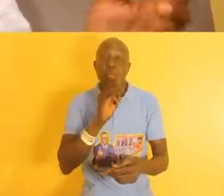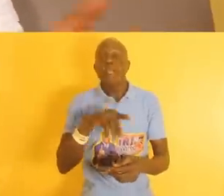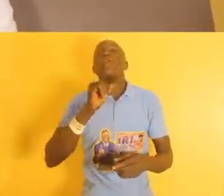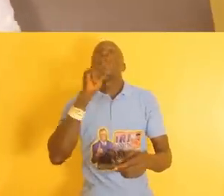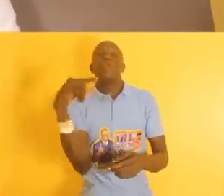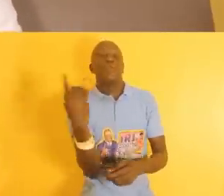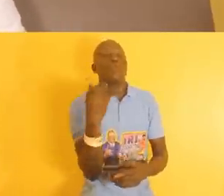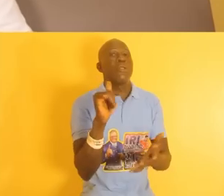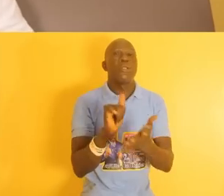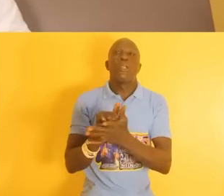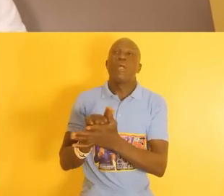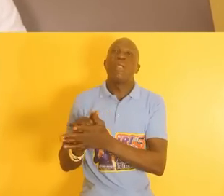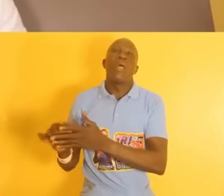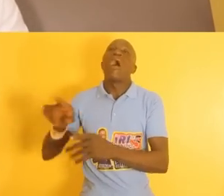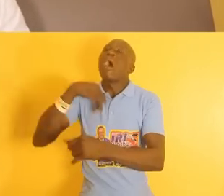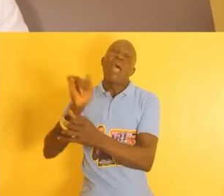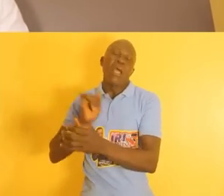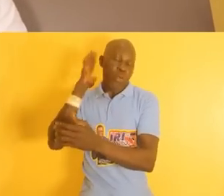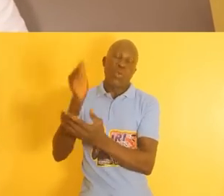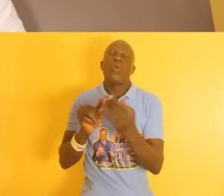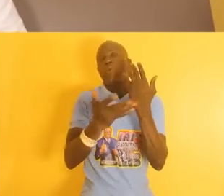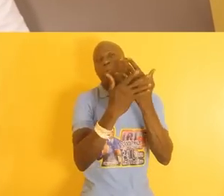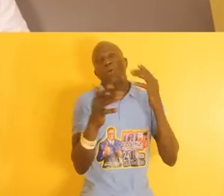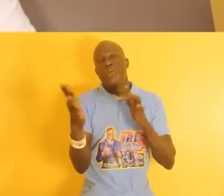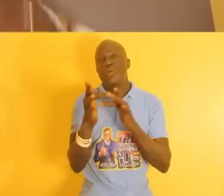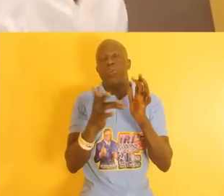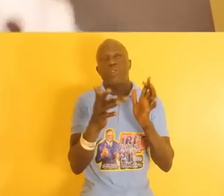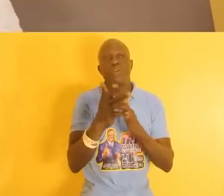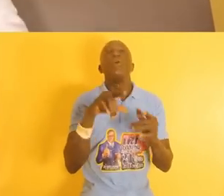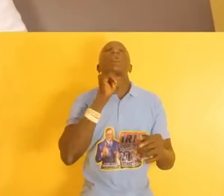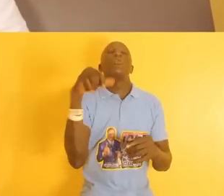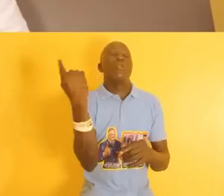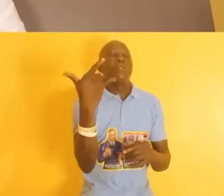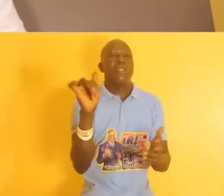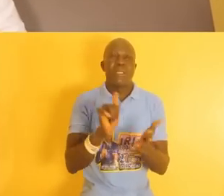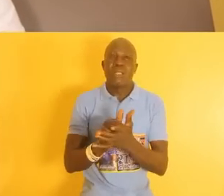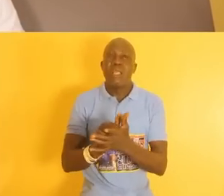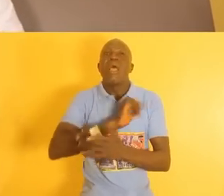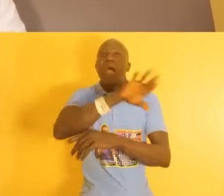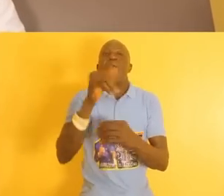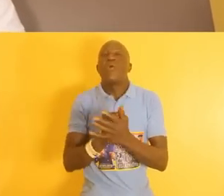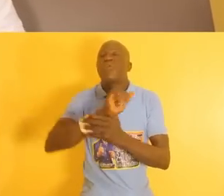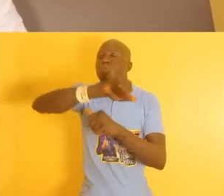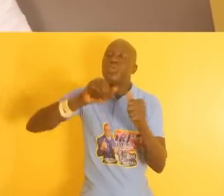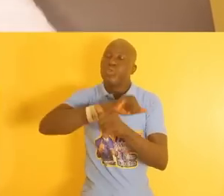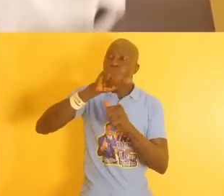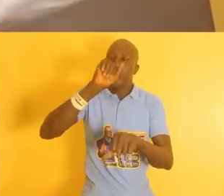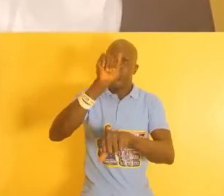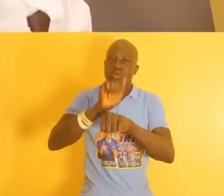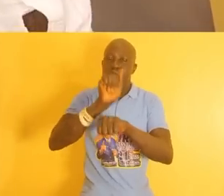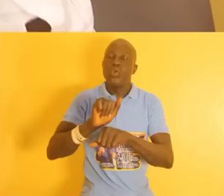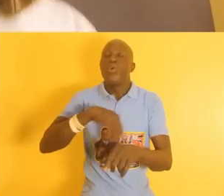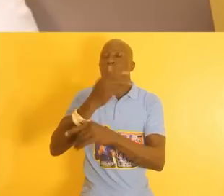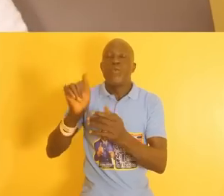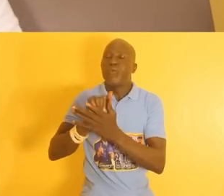water. Not only that. We will walk on the blood of Jesus. Not only that. And use the oil.